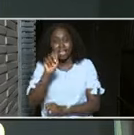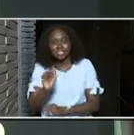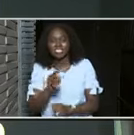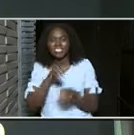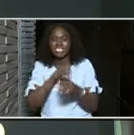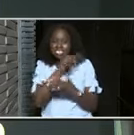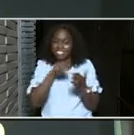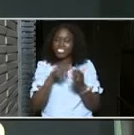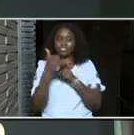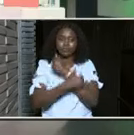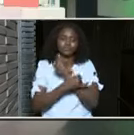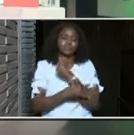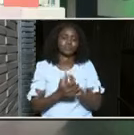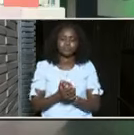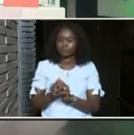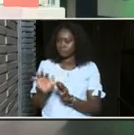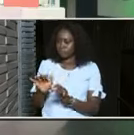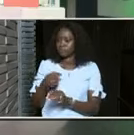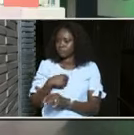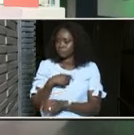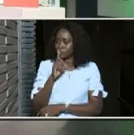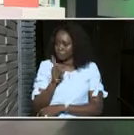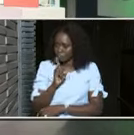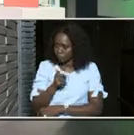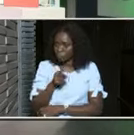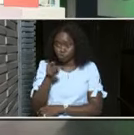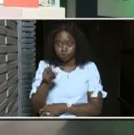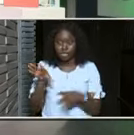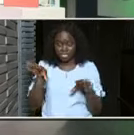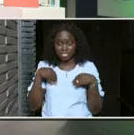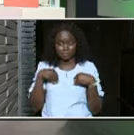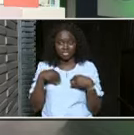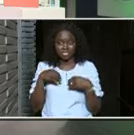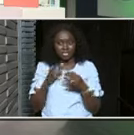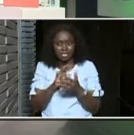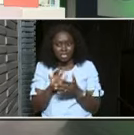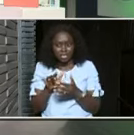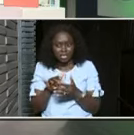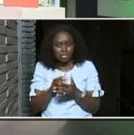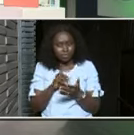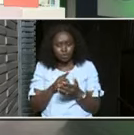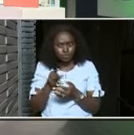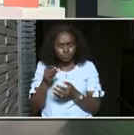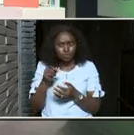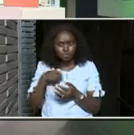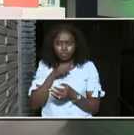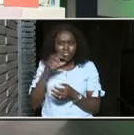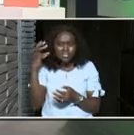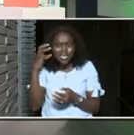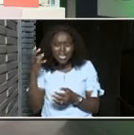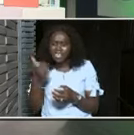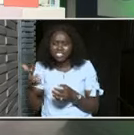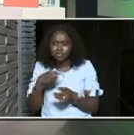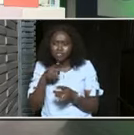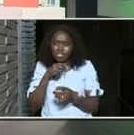can have the maximum. But I'm sure you accept, Senator Kwankwaso, that we're not hearing anything from you that we don't